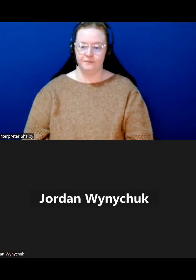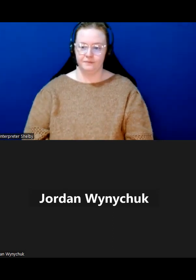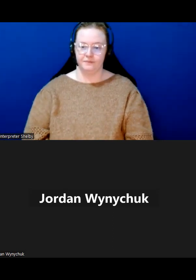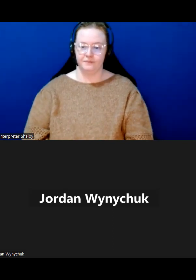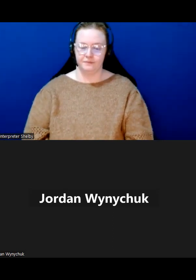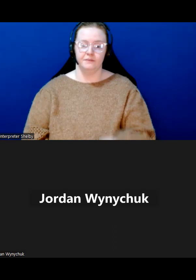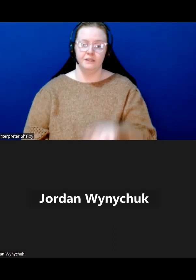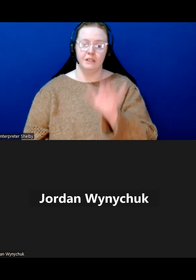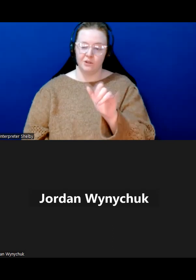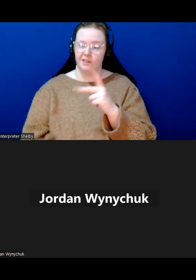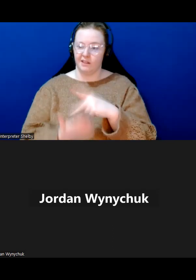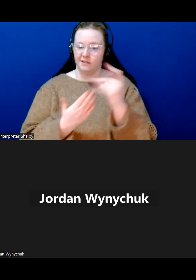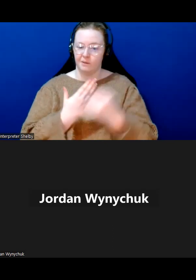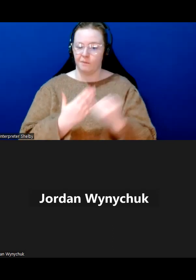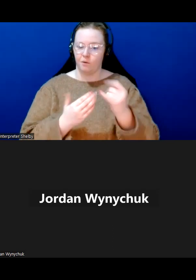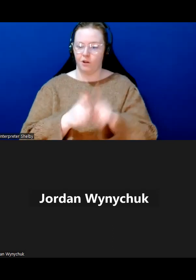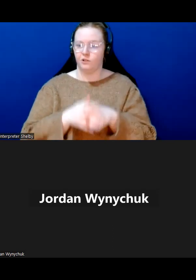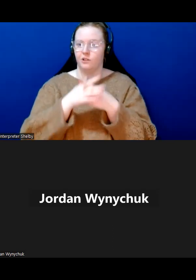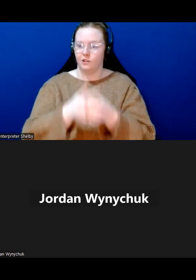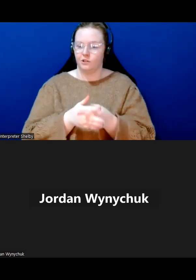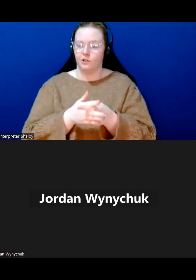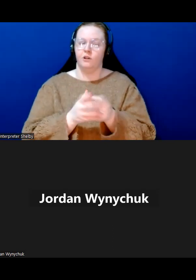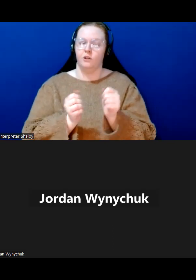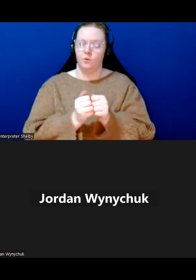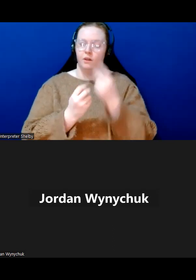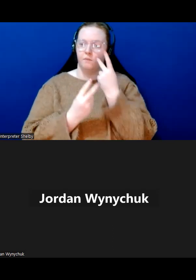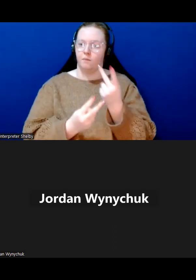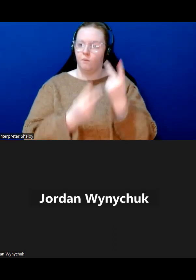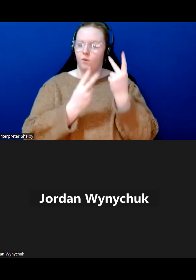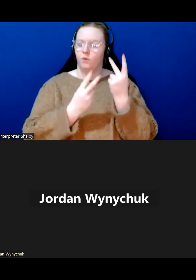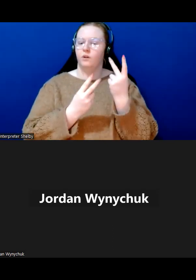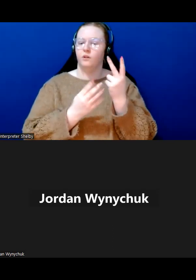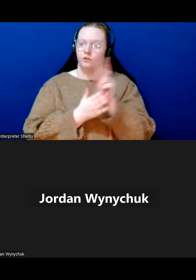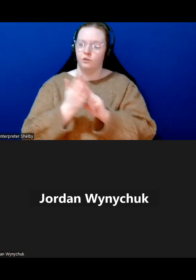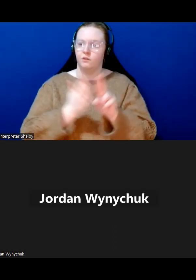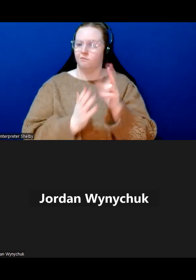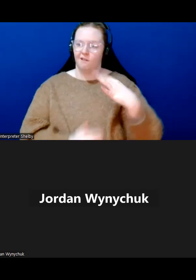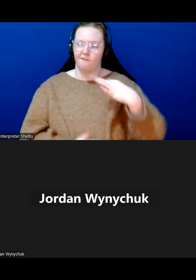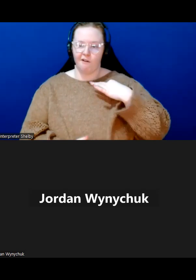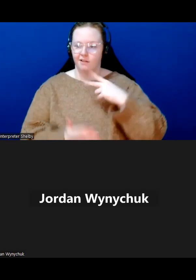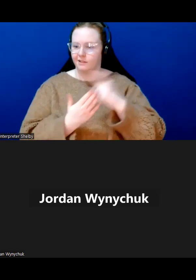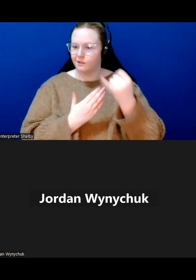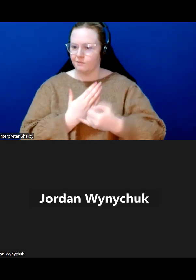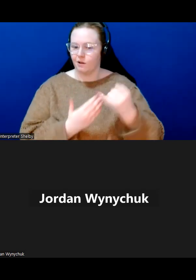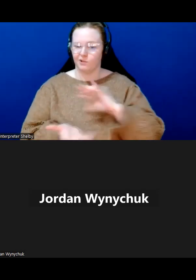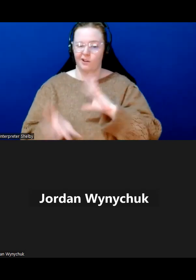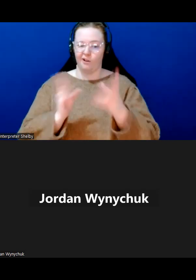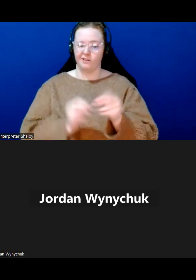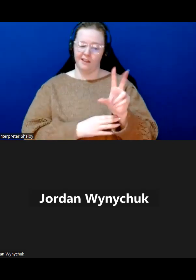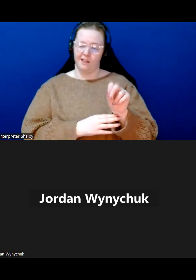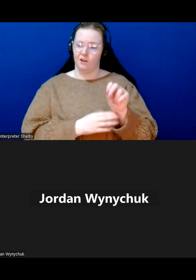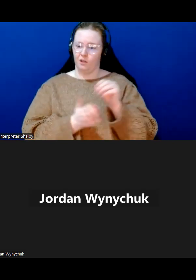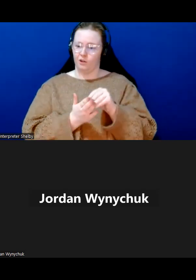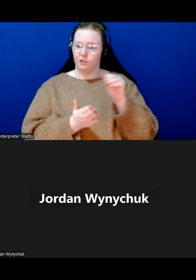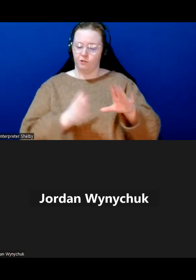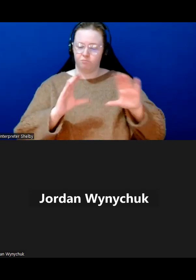volunteer project through Memorial University of Newfoundland and Labrador, We were a team of 30 students who really wanted